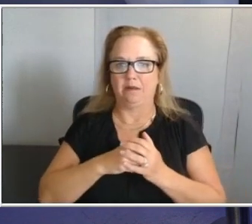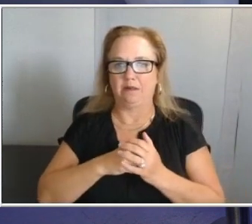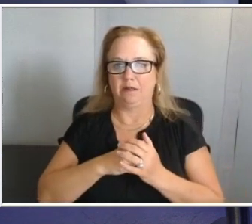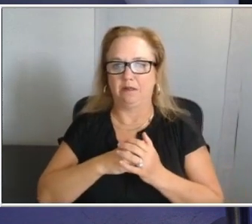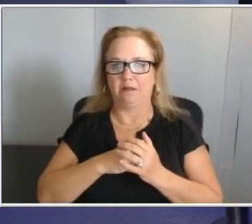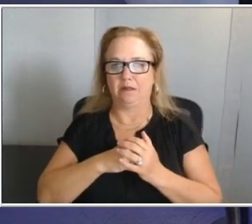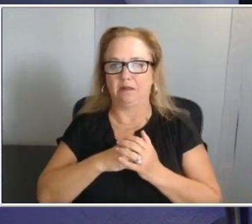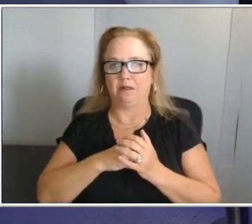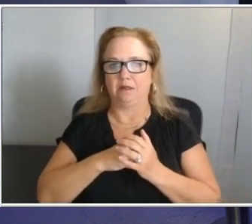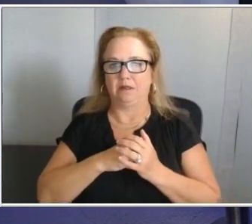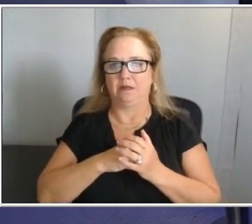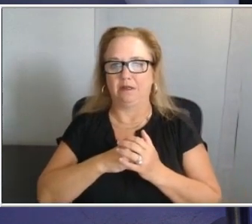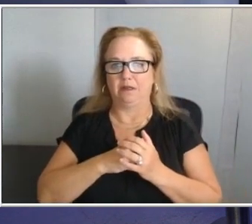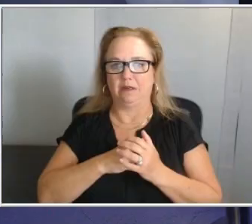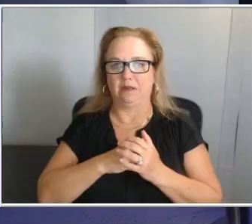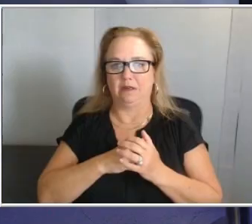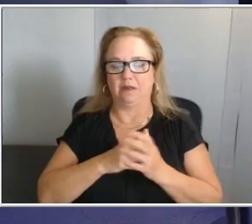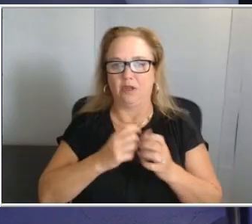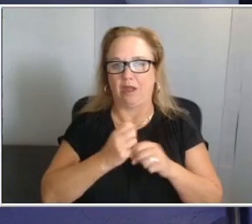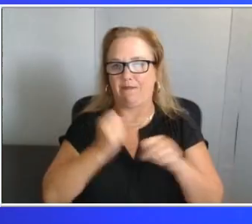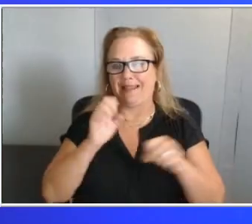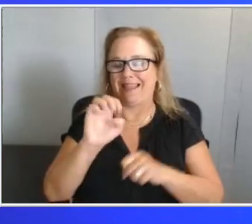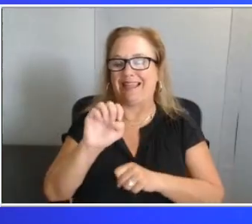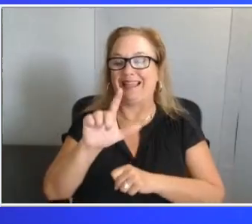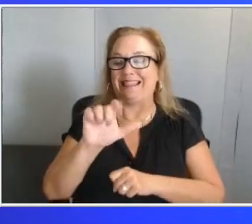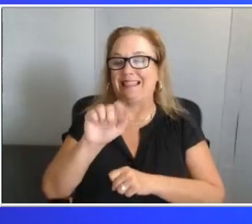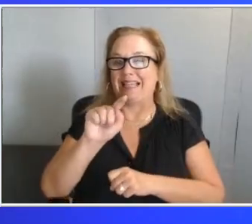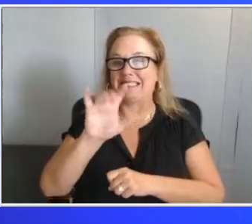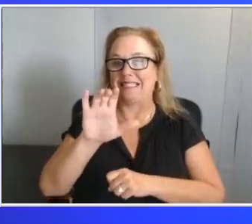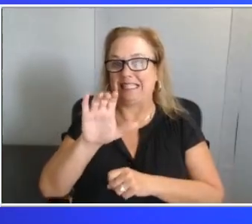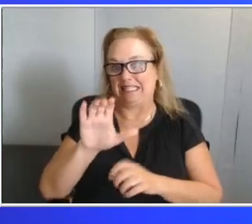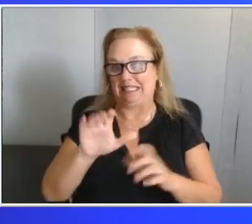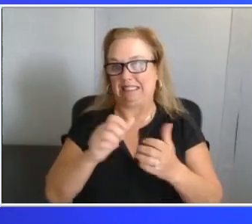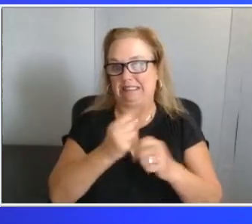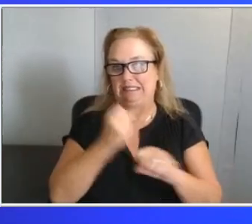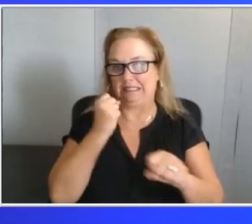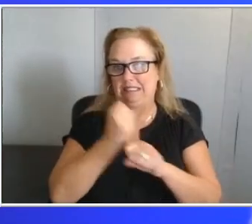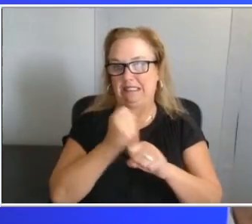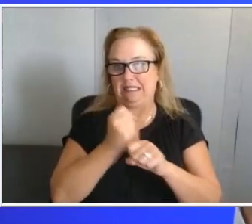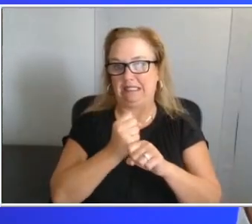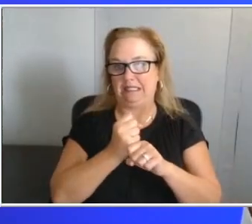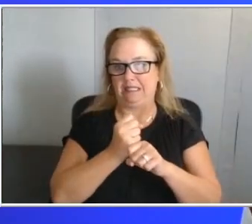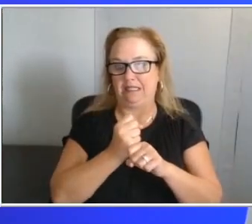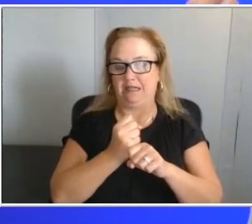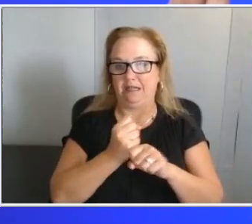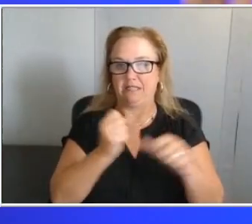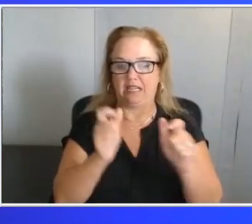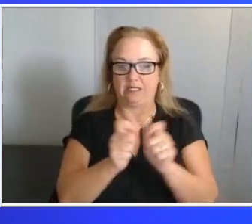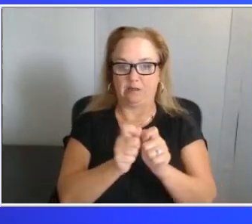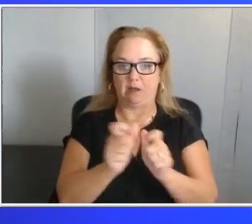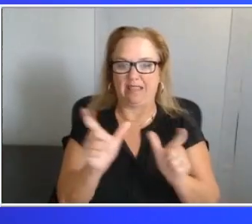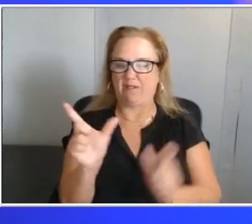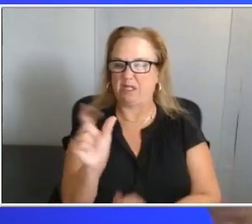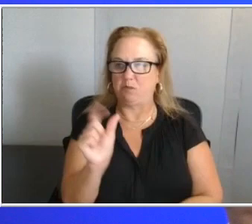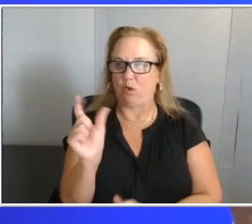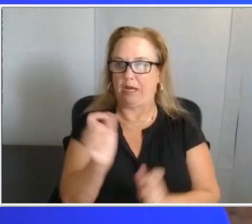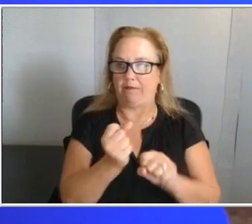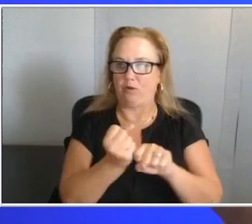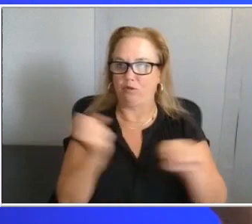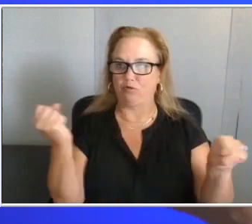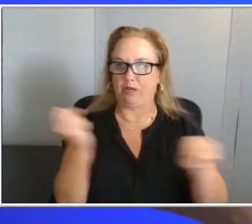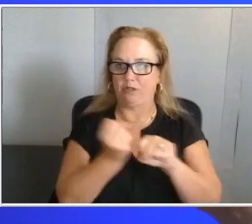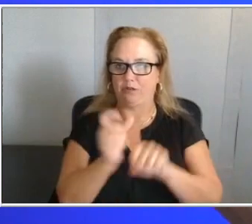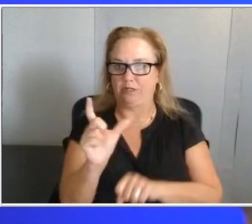Well, you only have a certain amount of elasticity of the skin, kind of similar to, say, a spring. You know, if you overstretch a spring, you're going to break the spring.